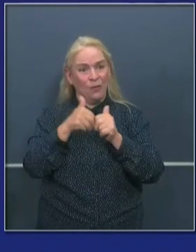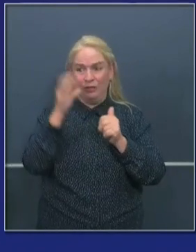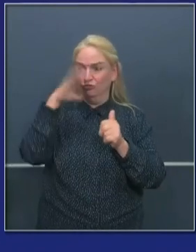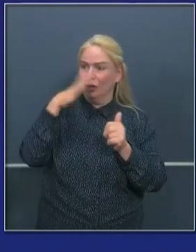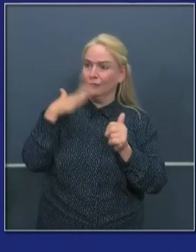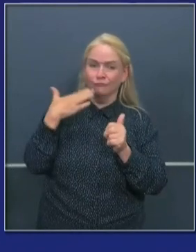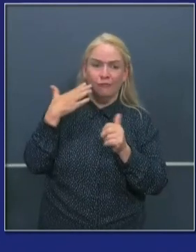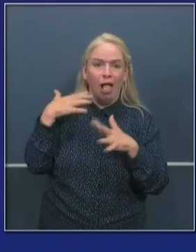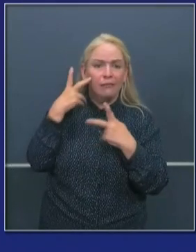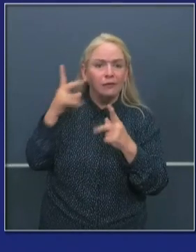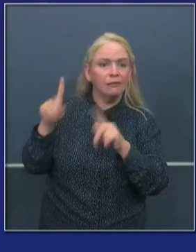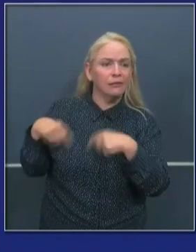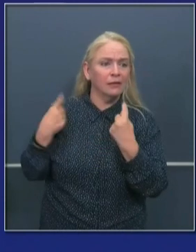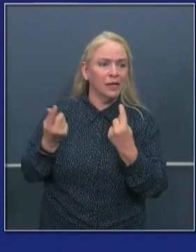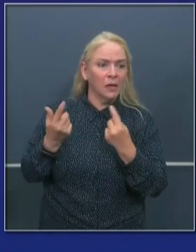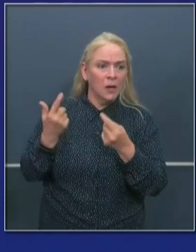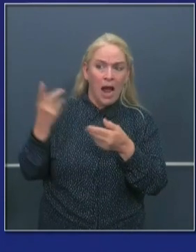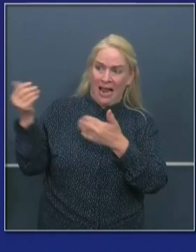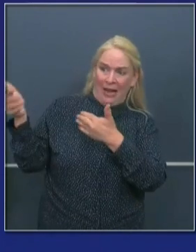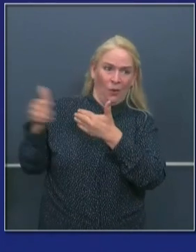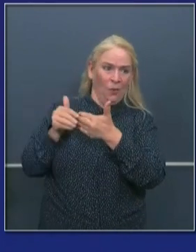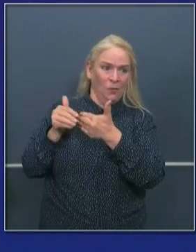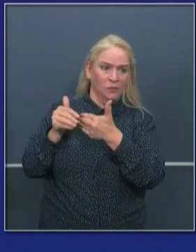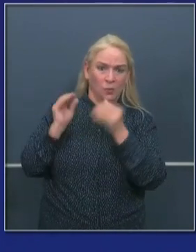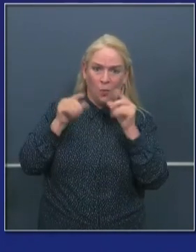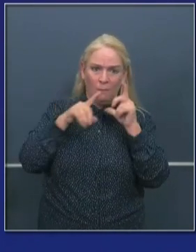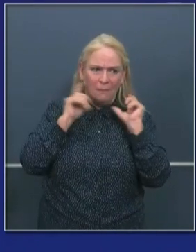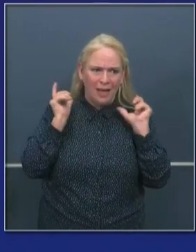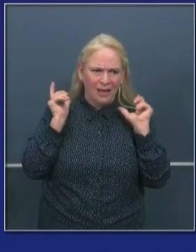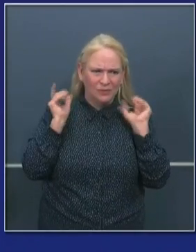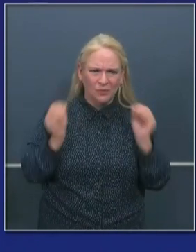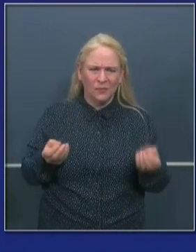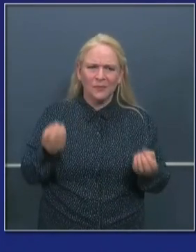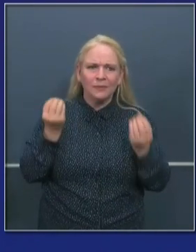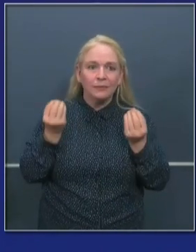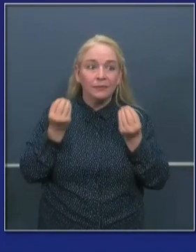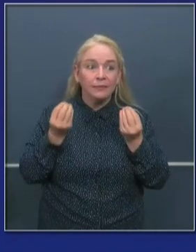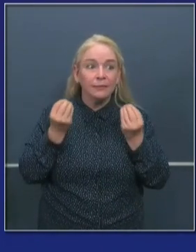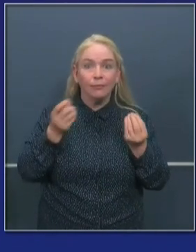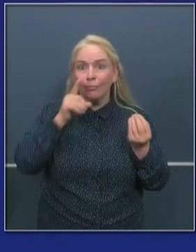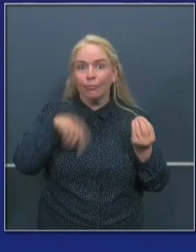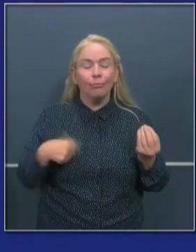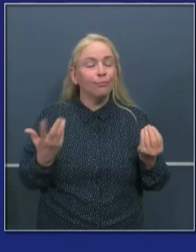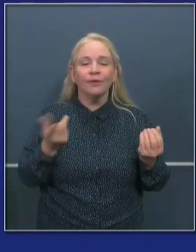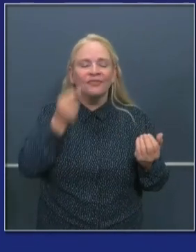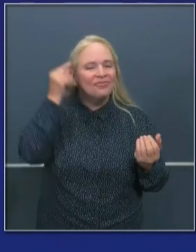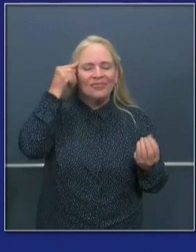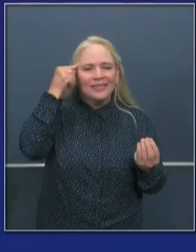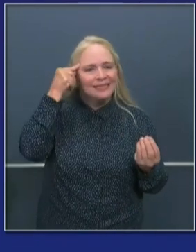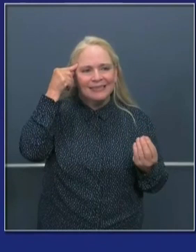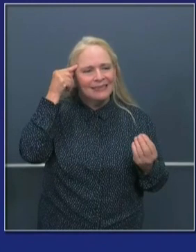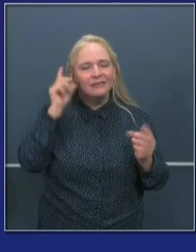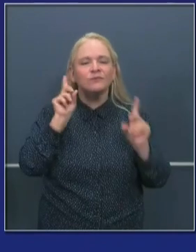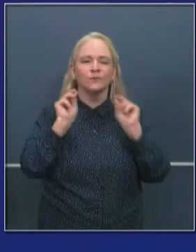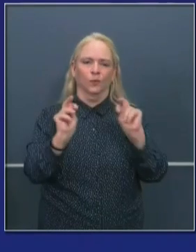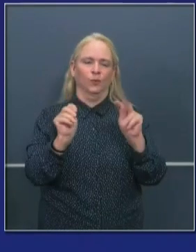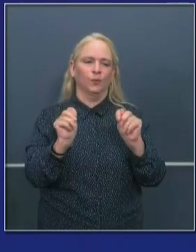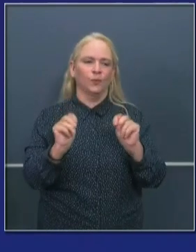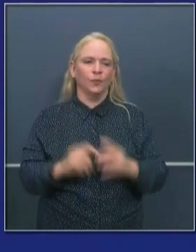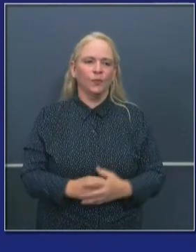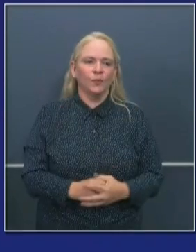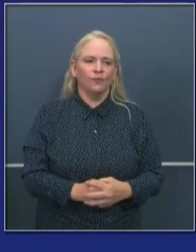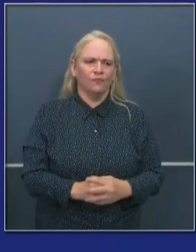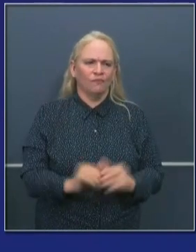and without wearing face coverings over the weekend to the extent you can. That's why we say avoid